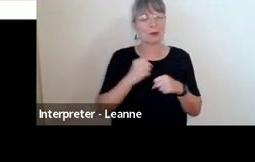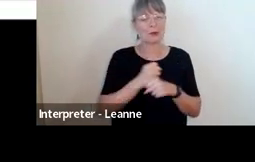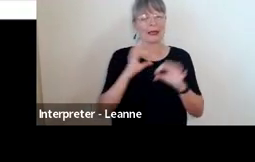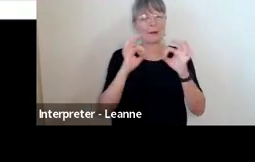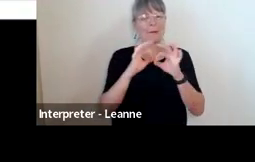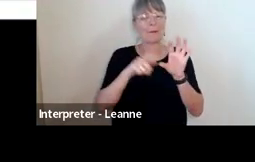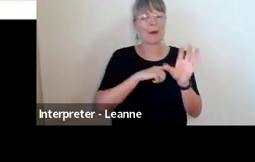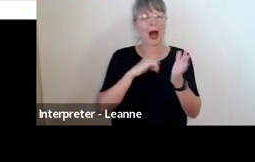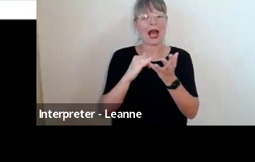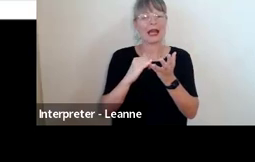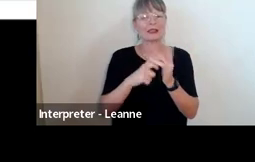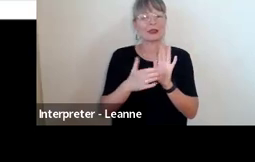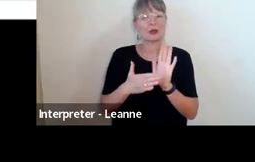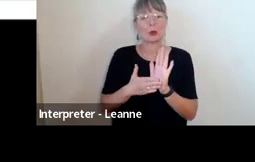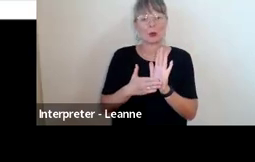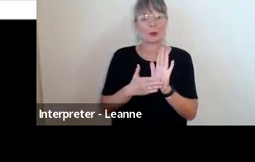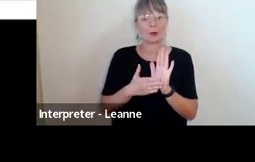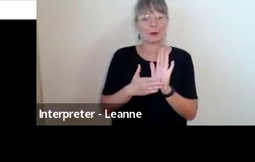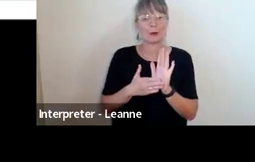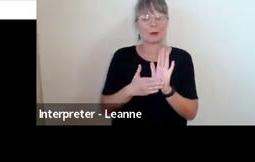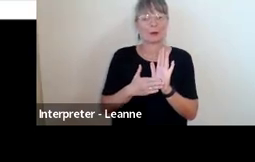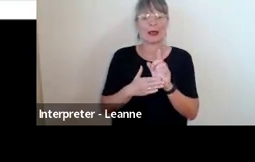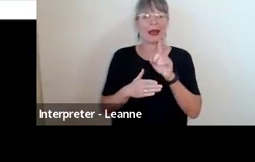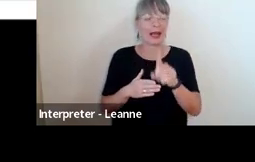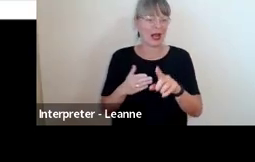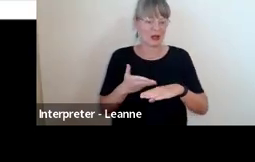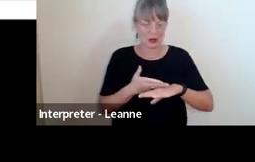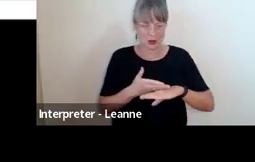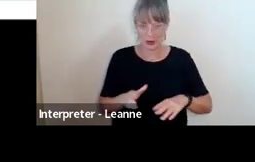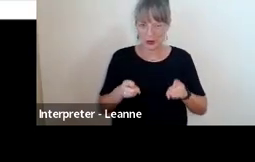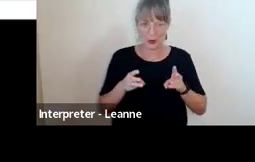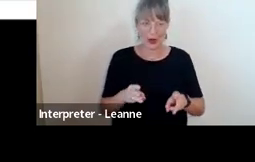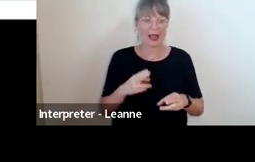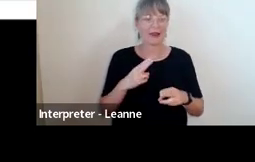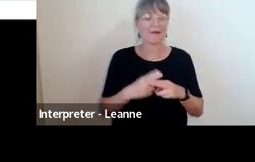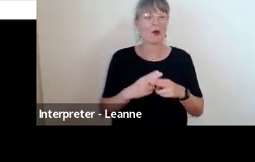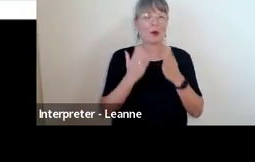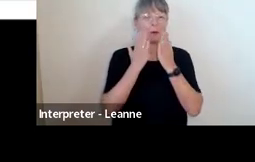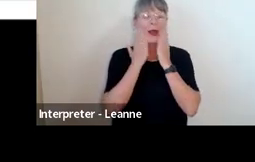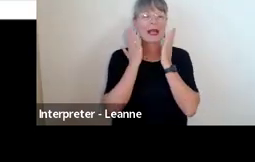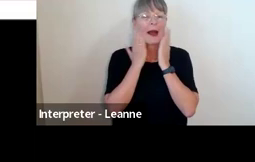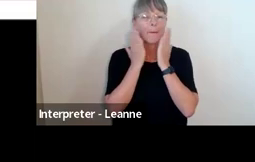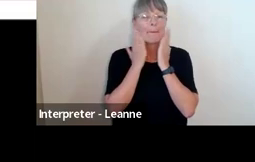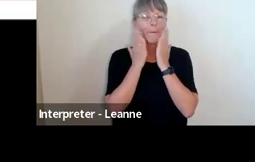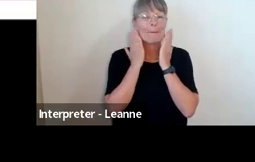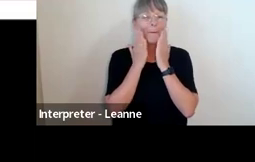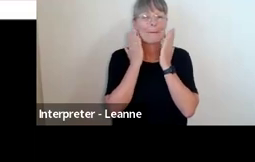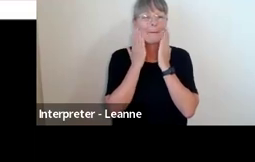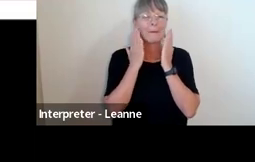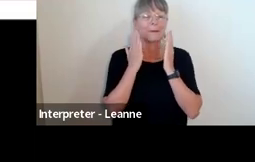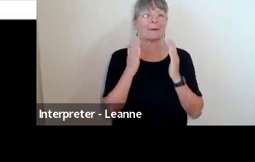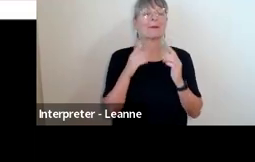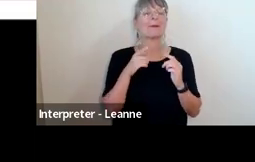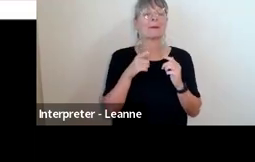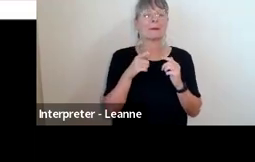ByStorm is redefining beauty and inclusion. We've designed a range of makeup accessories that attach to your favorite